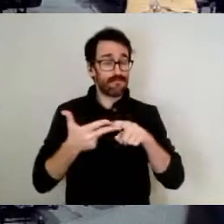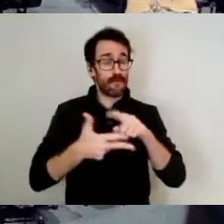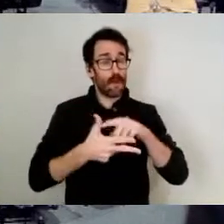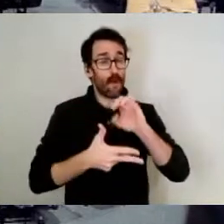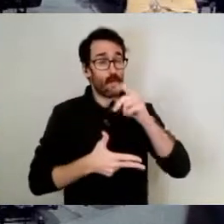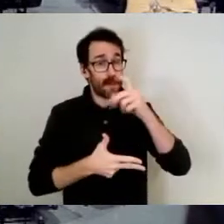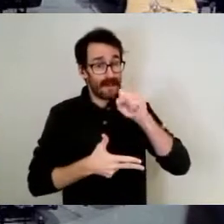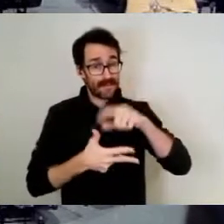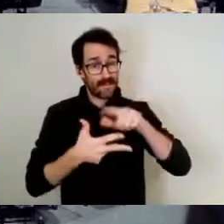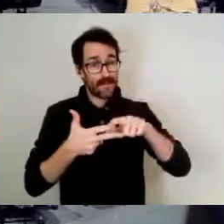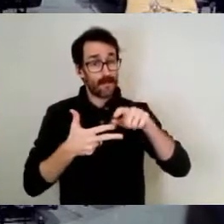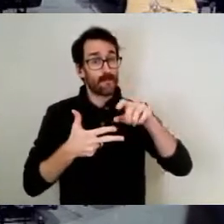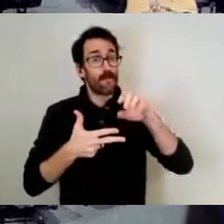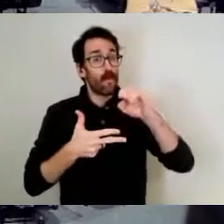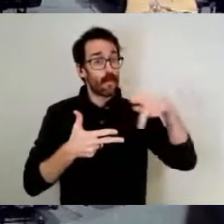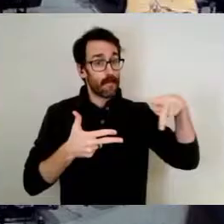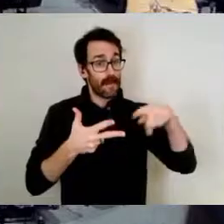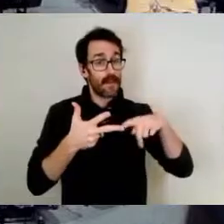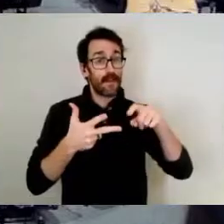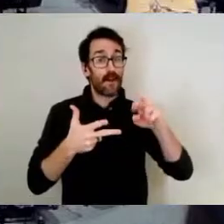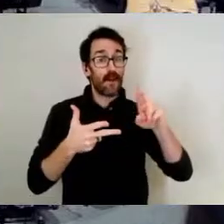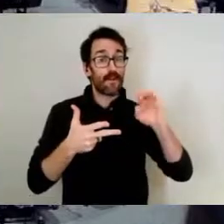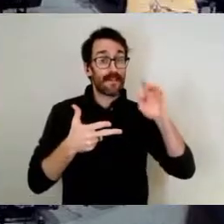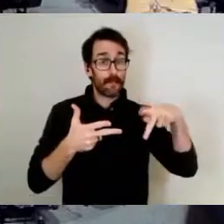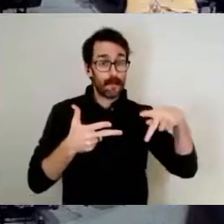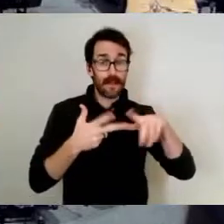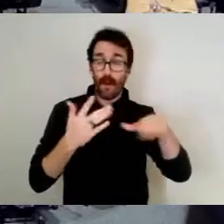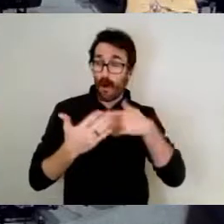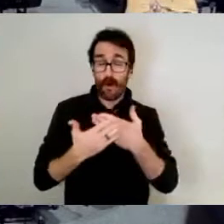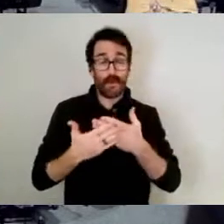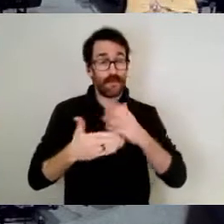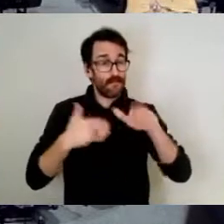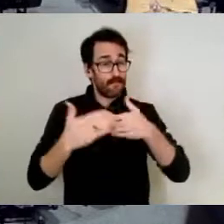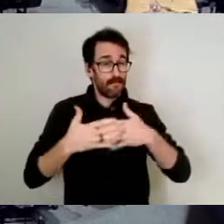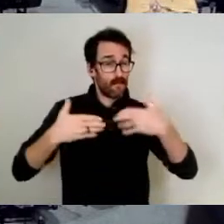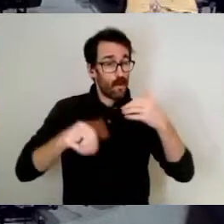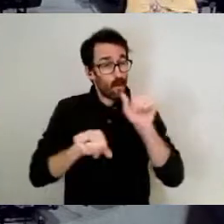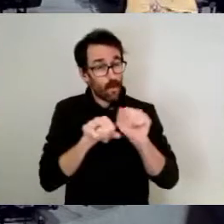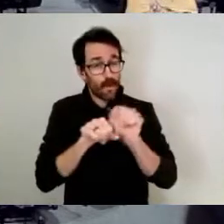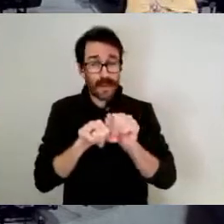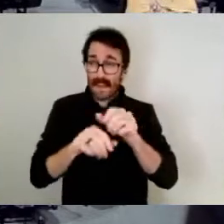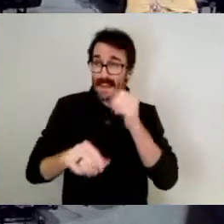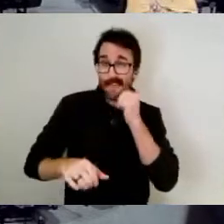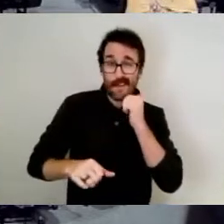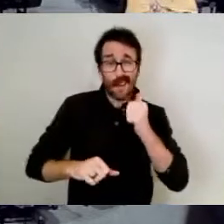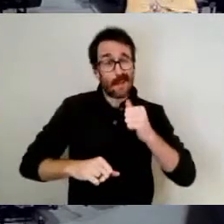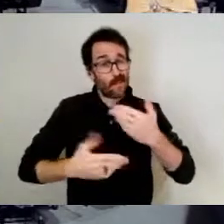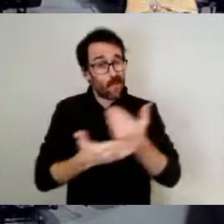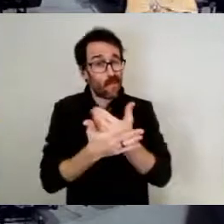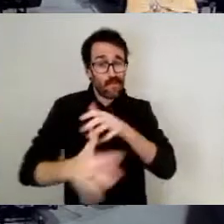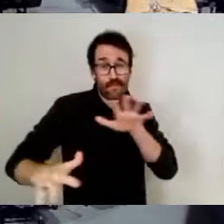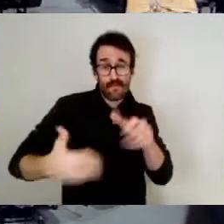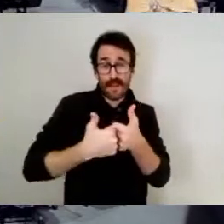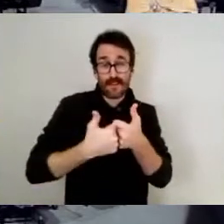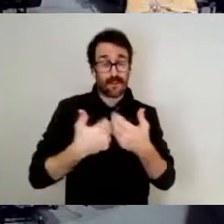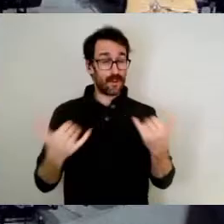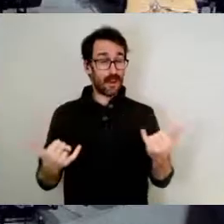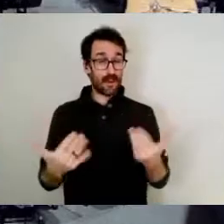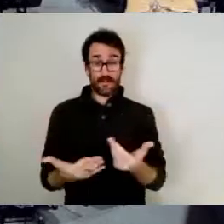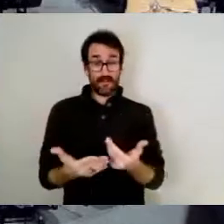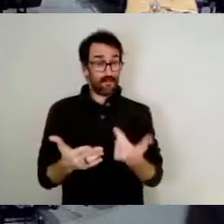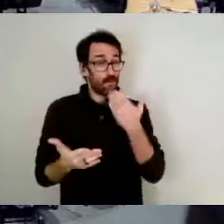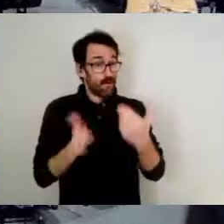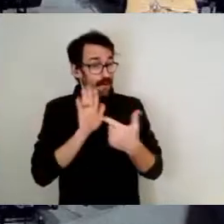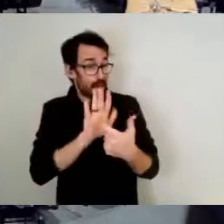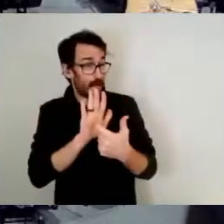try to, I guess, sneak things past or whatever it is that they're doing. Can you talk a little bit about, is there a way